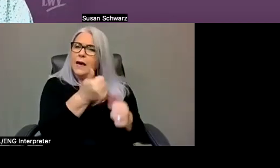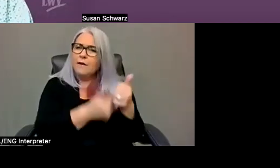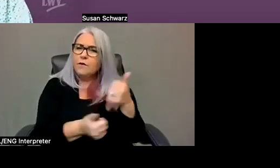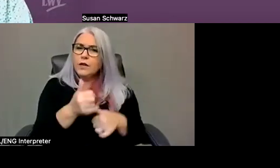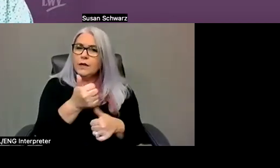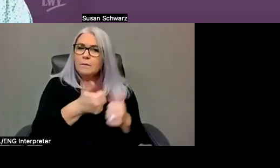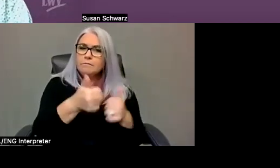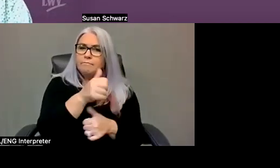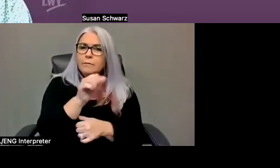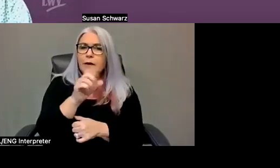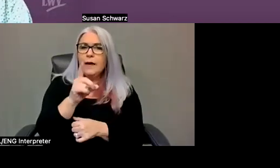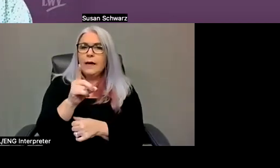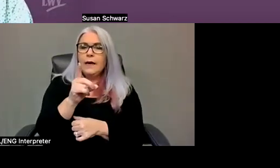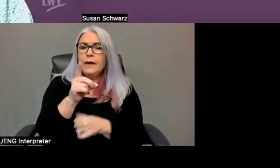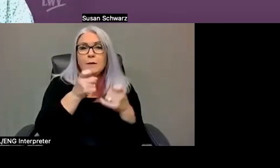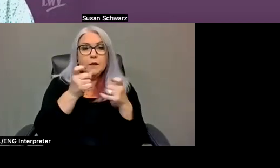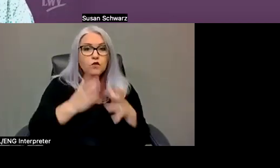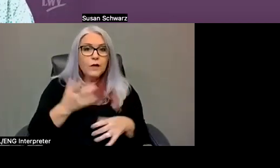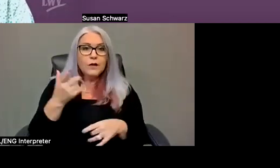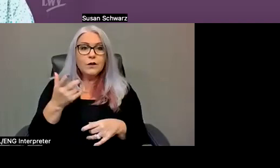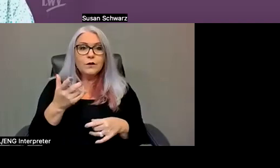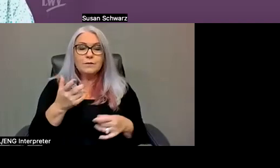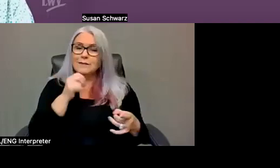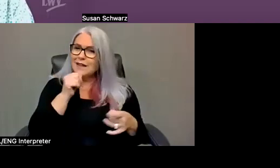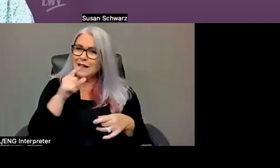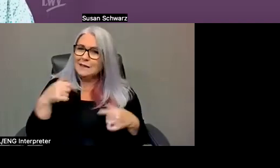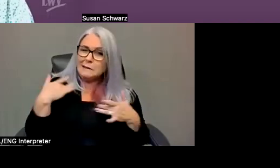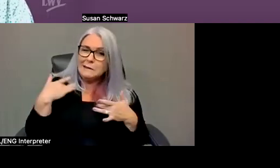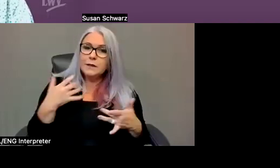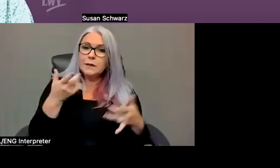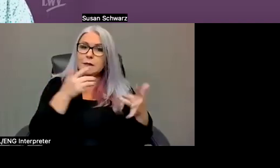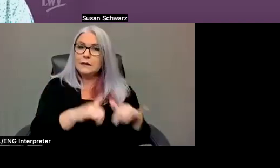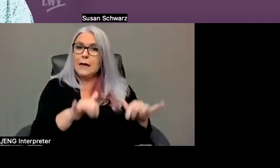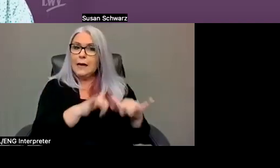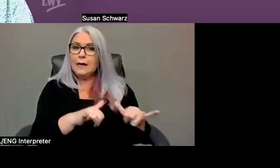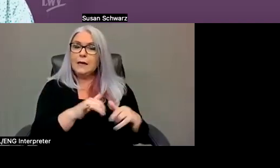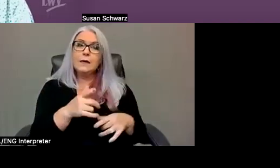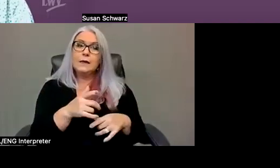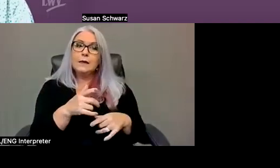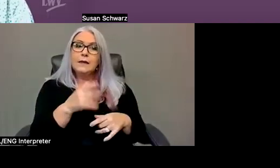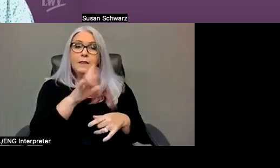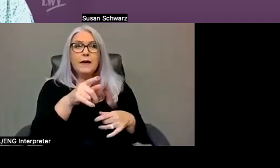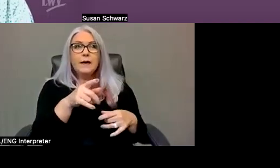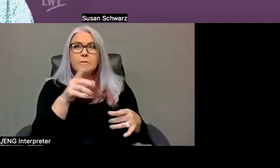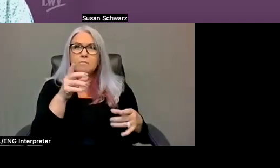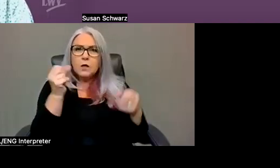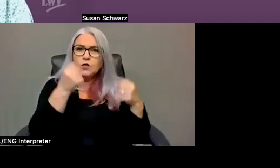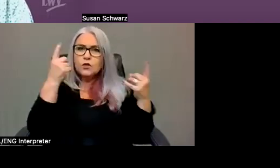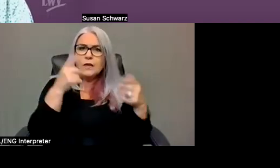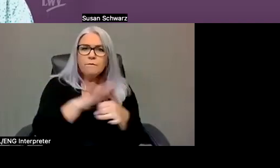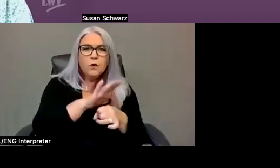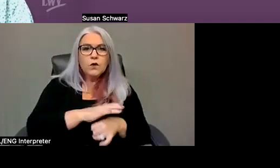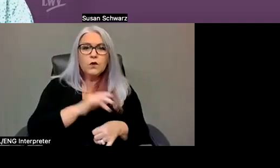here, doesn't usually stay that long. By the time they get to know the village well